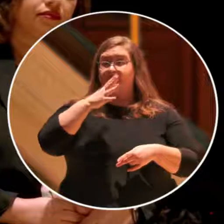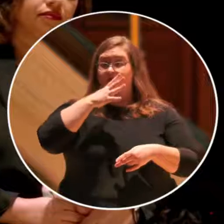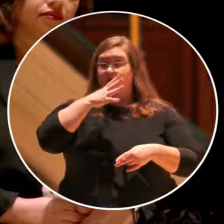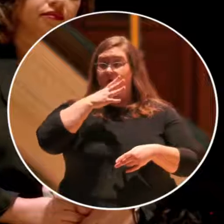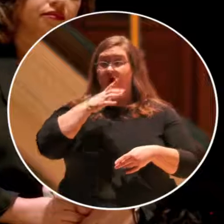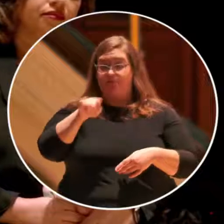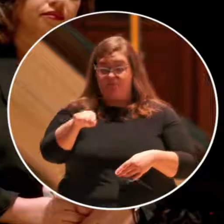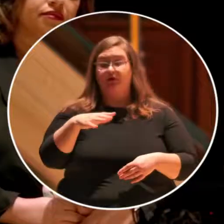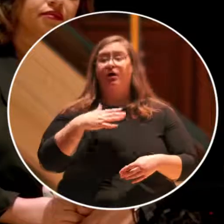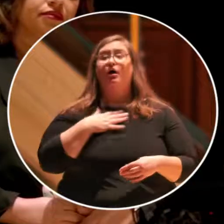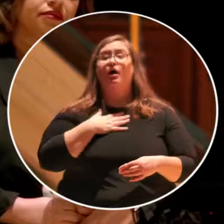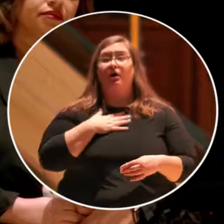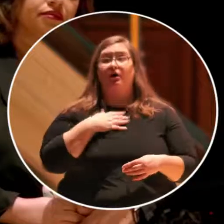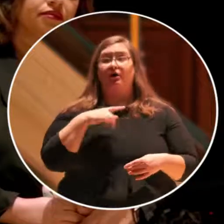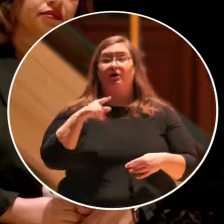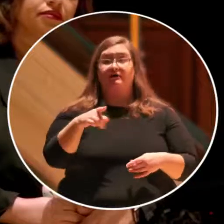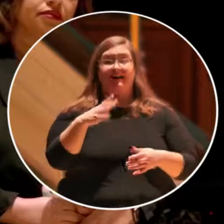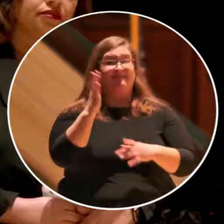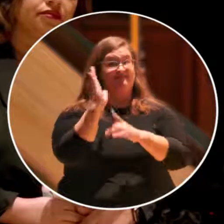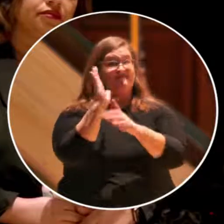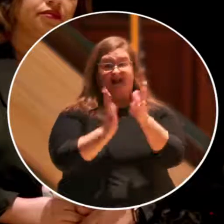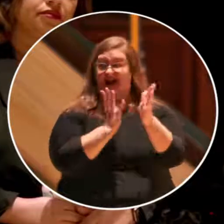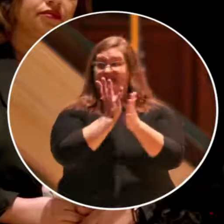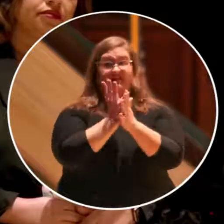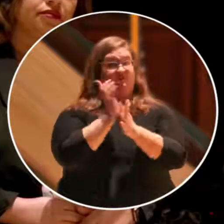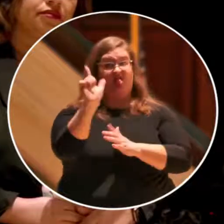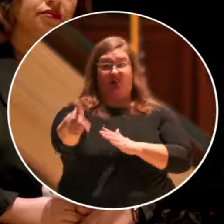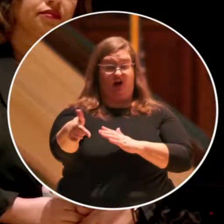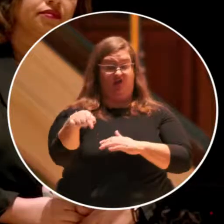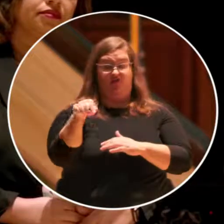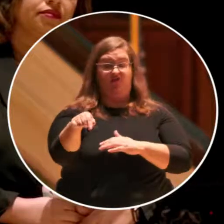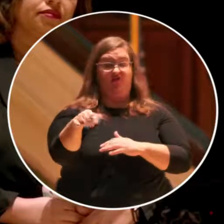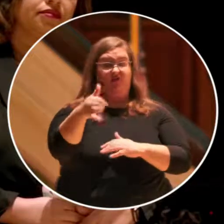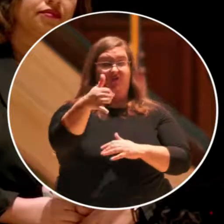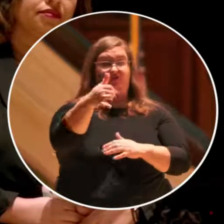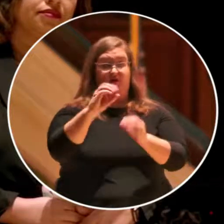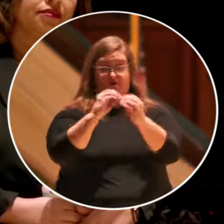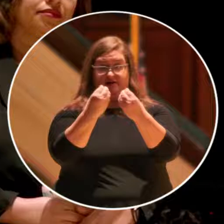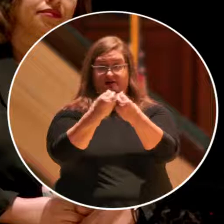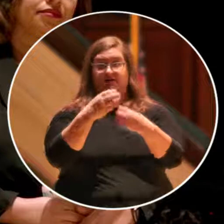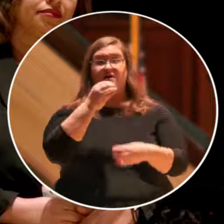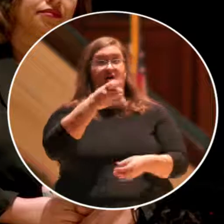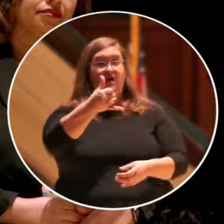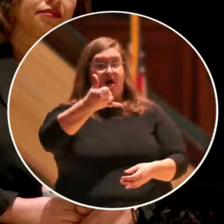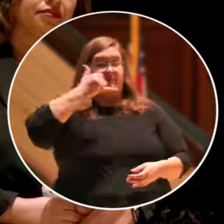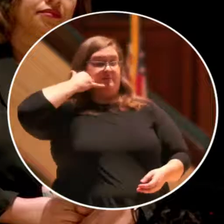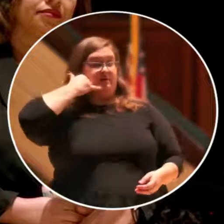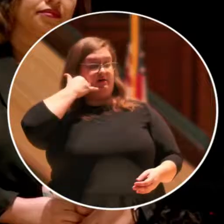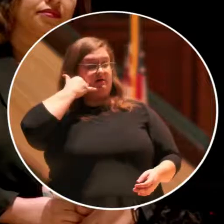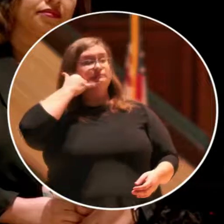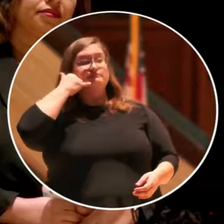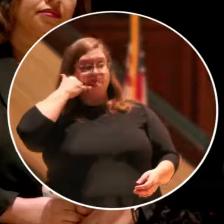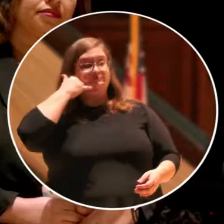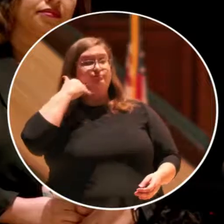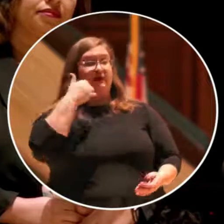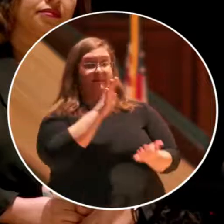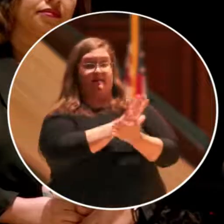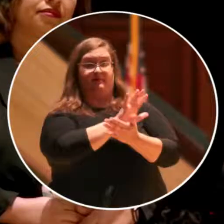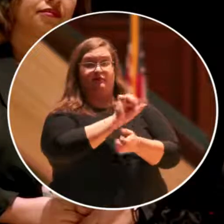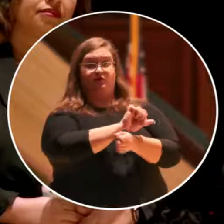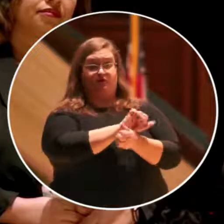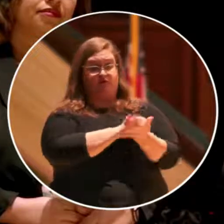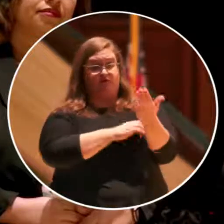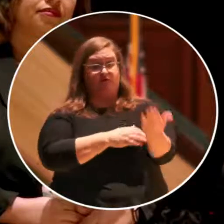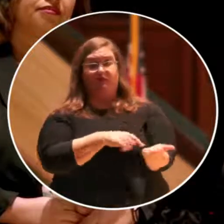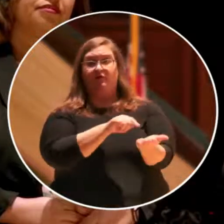To my surprise, 5 hours later, the same woman called to say that some paperwork had landed on her